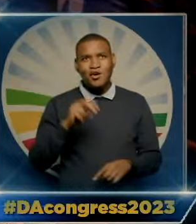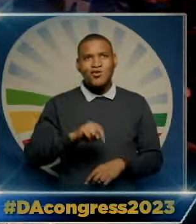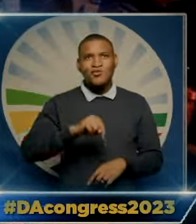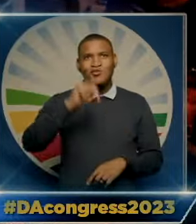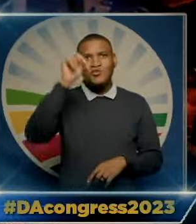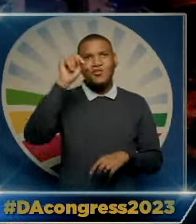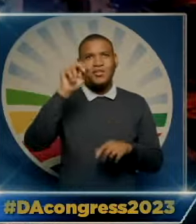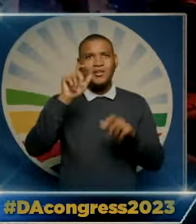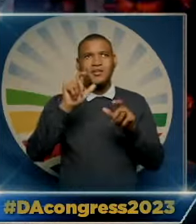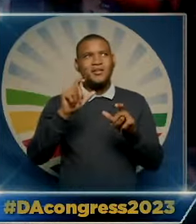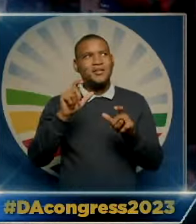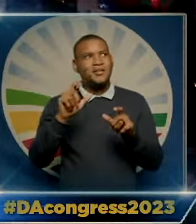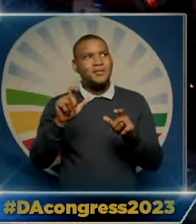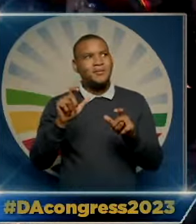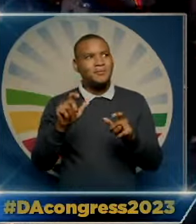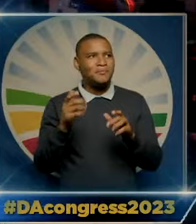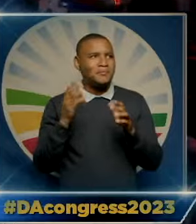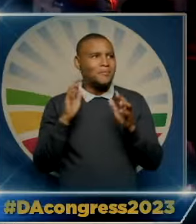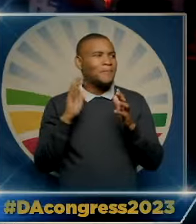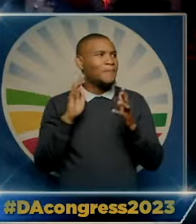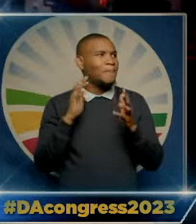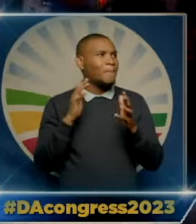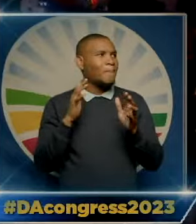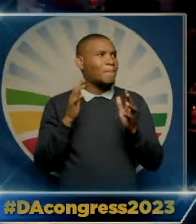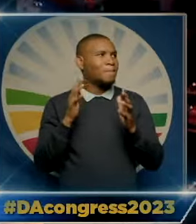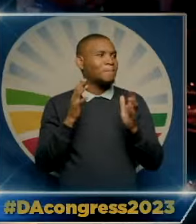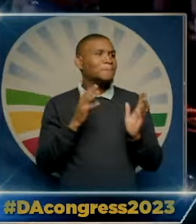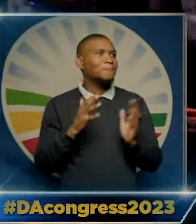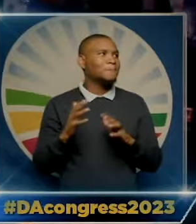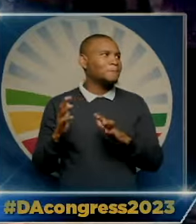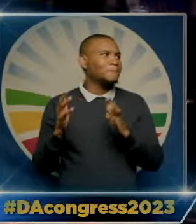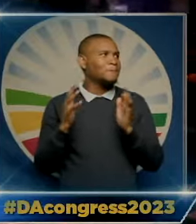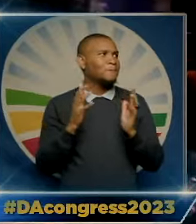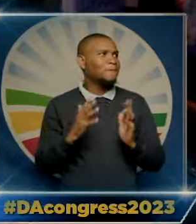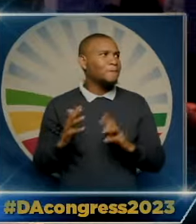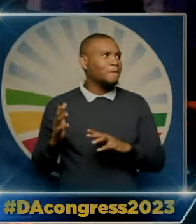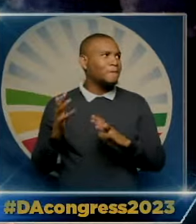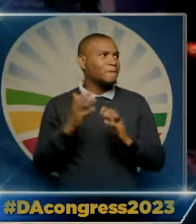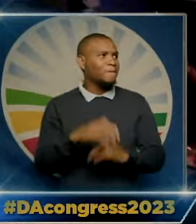Cape. Oi, oi, Northern Cape, oi, oi.